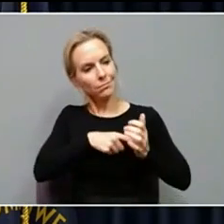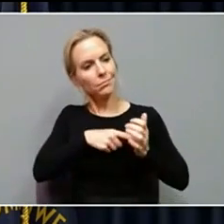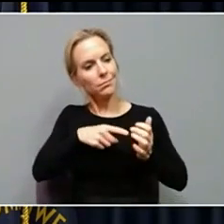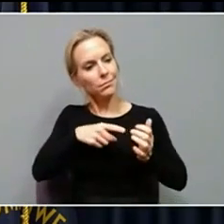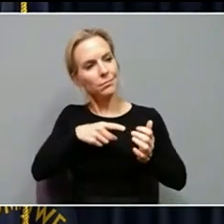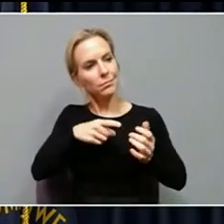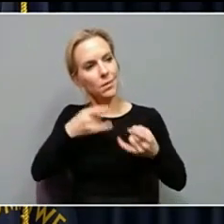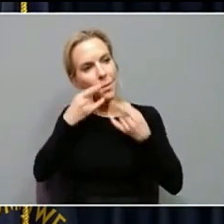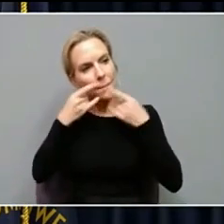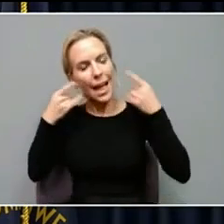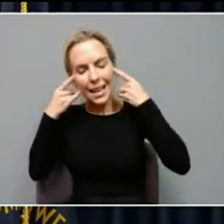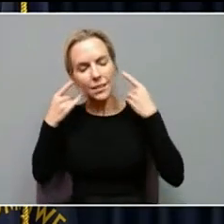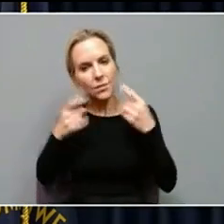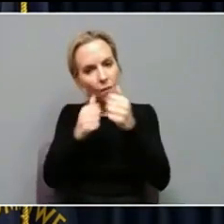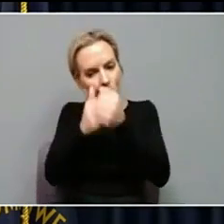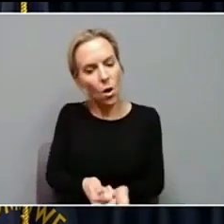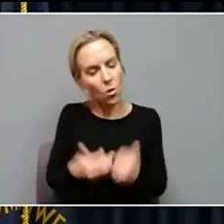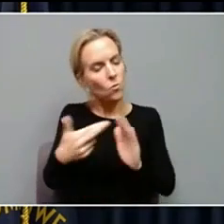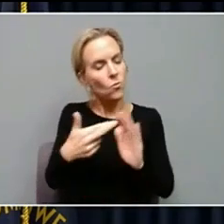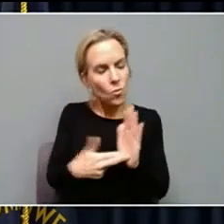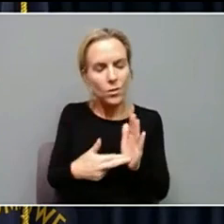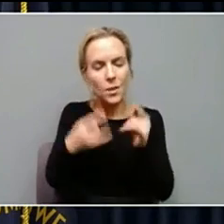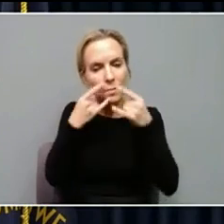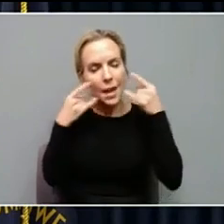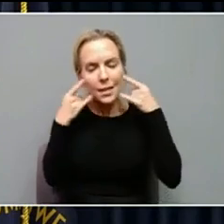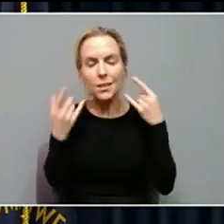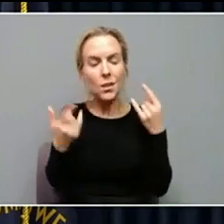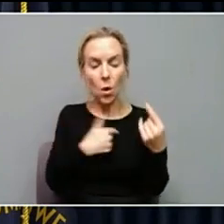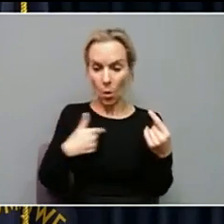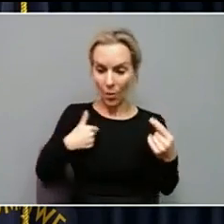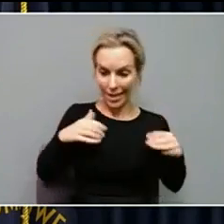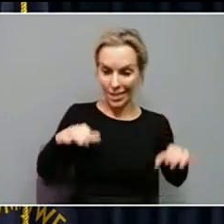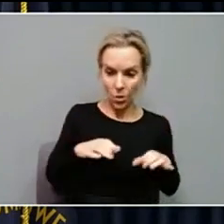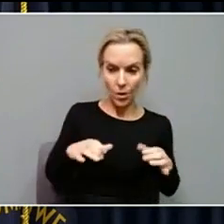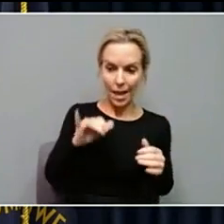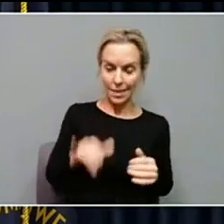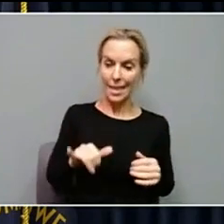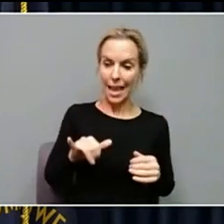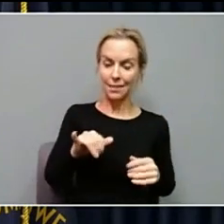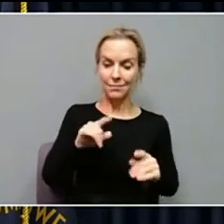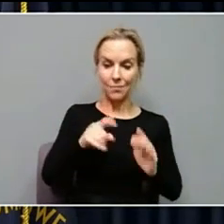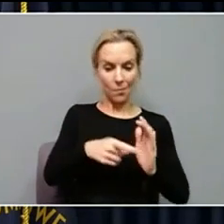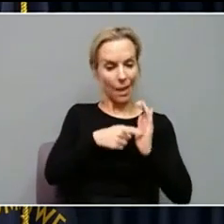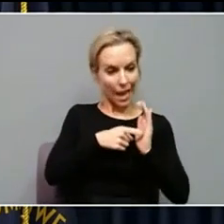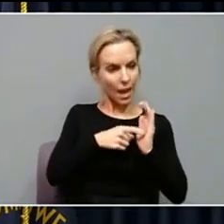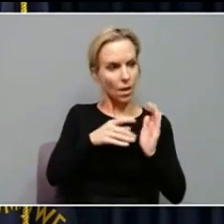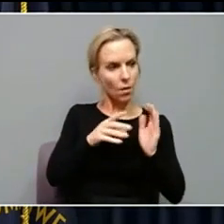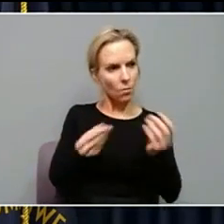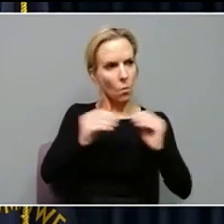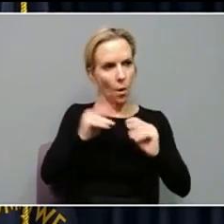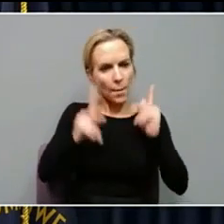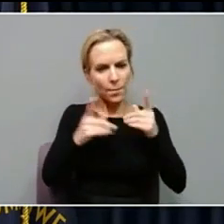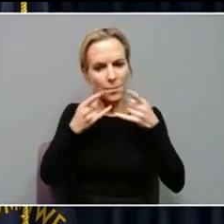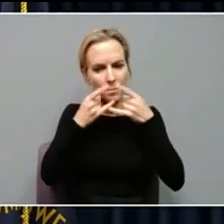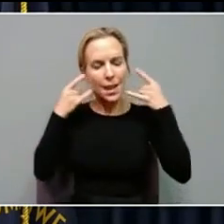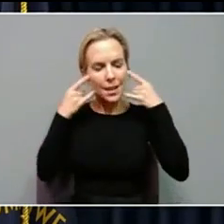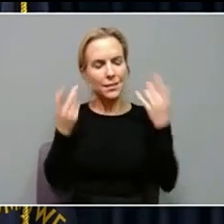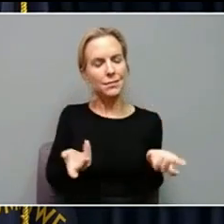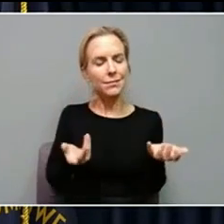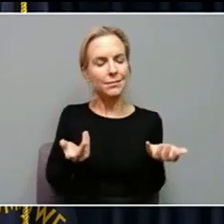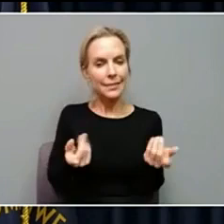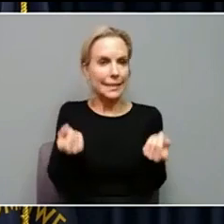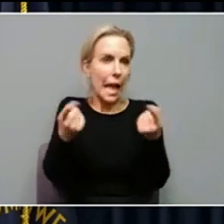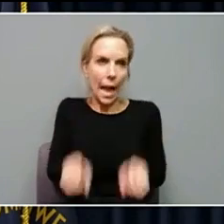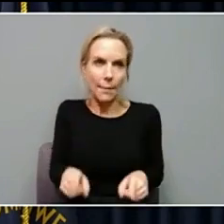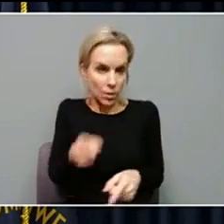people to follow the rules and wear them. But when we do, when that order comes out, more people wear them. It just happens,